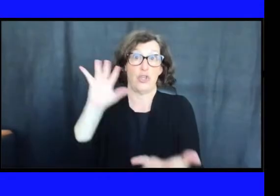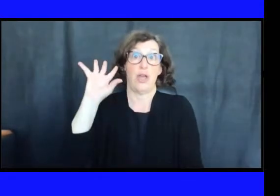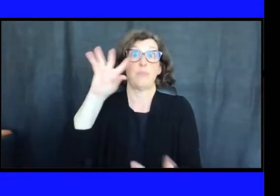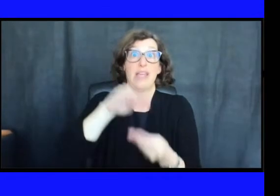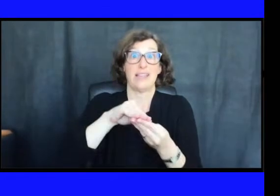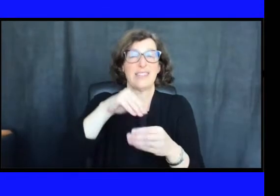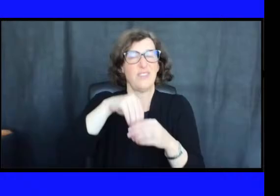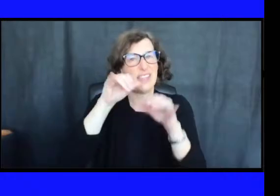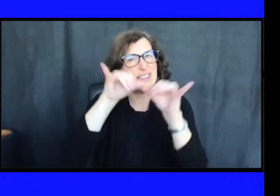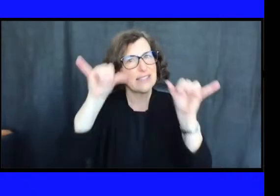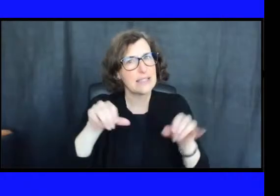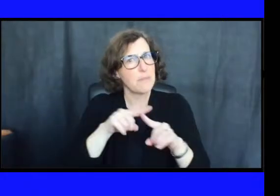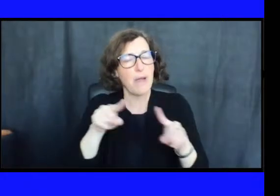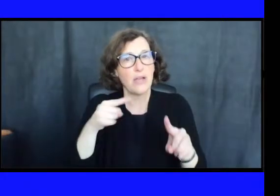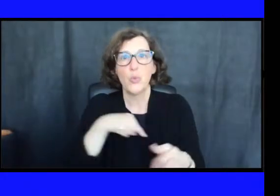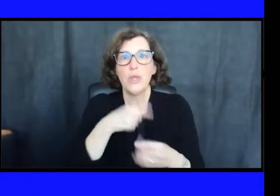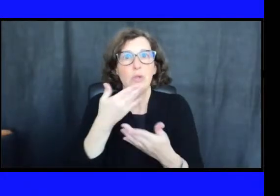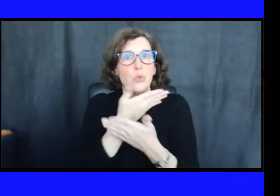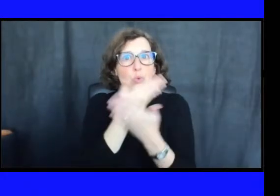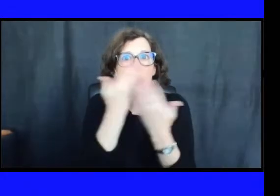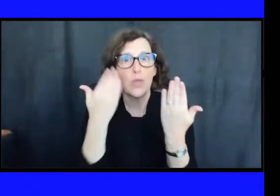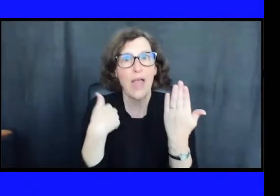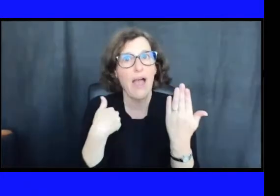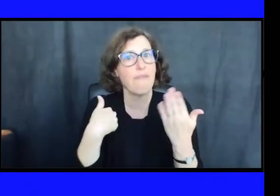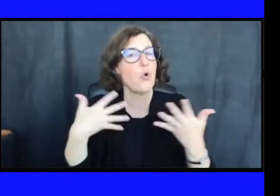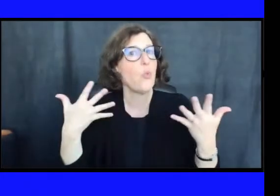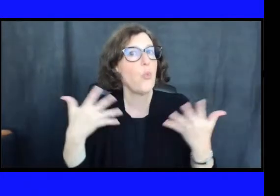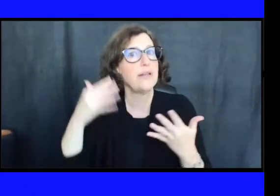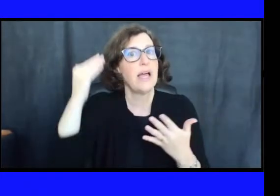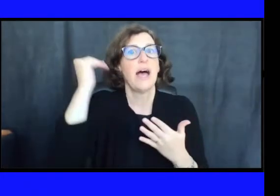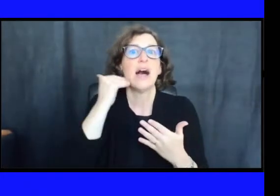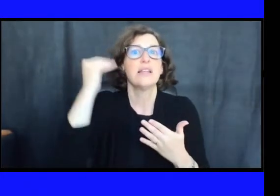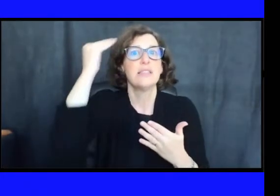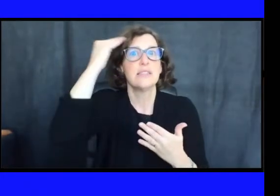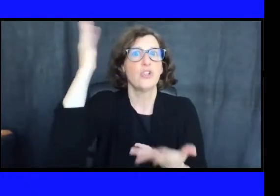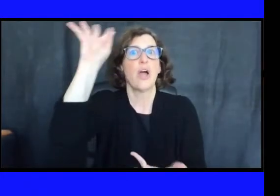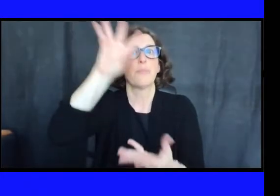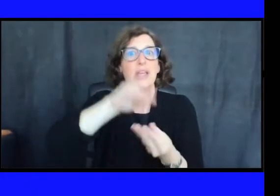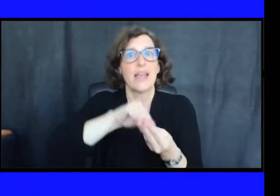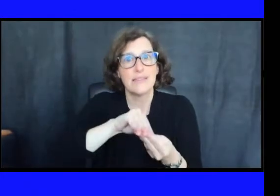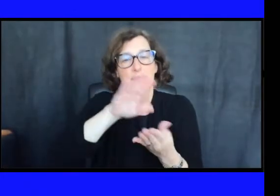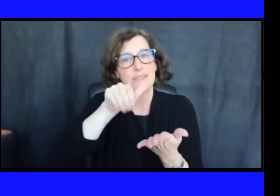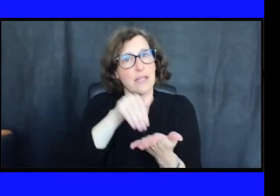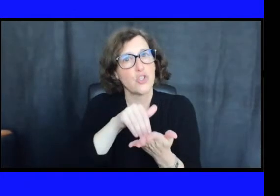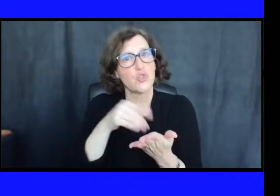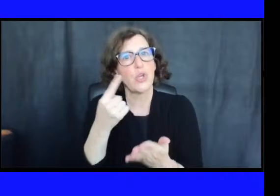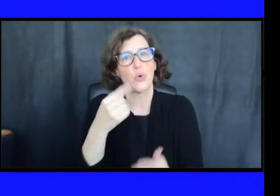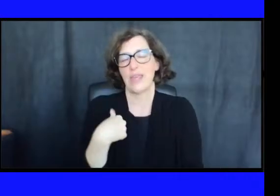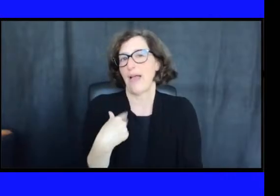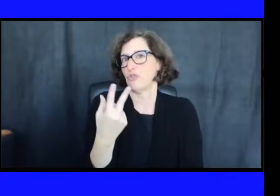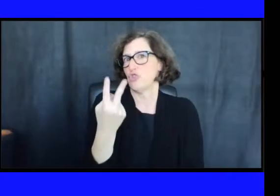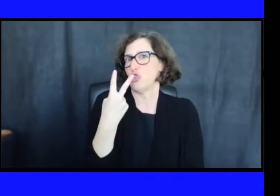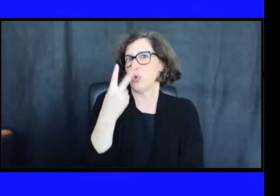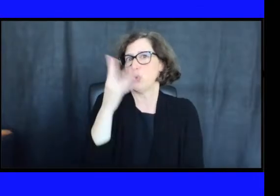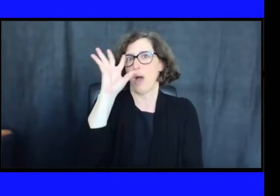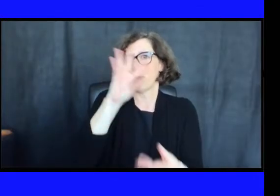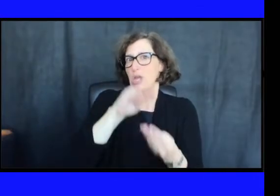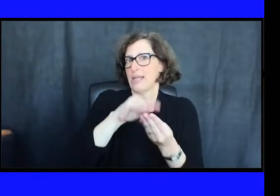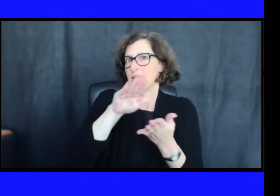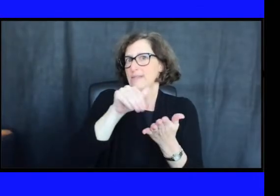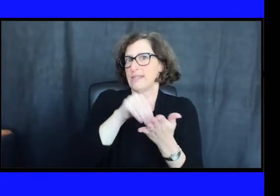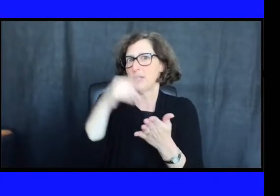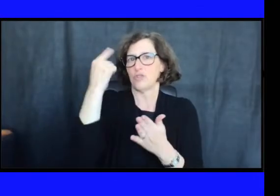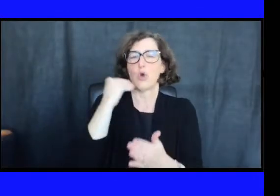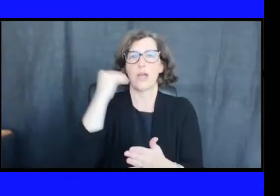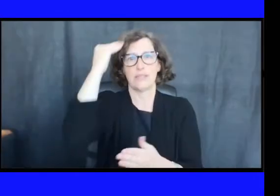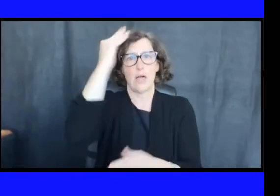proposal, and now we will be working on a business plan to be submitted to clinical services planning.